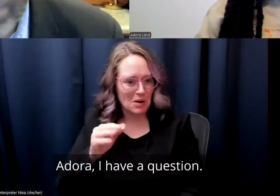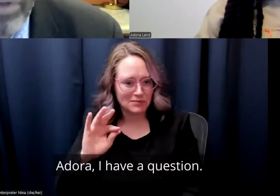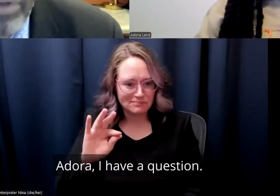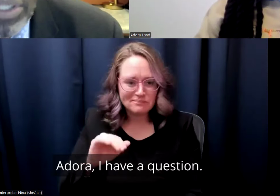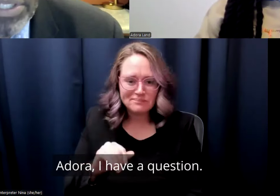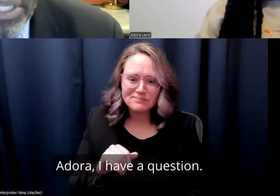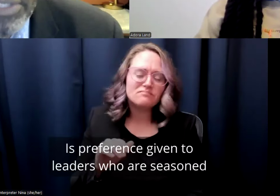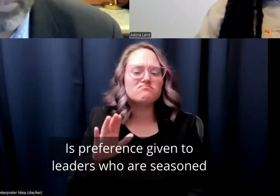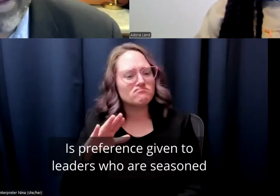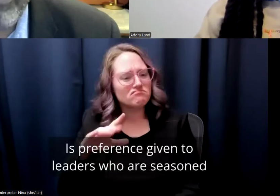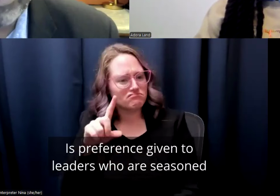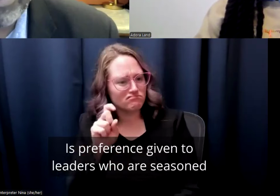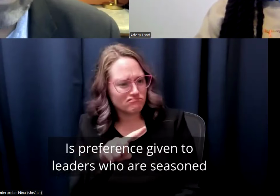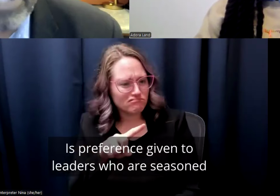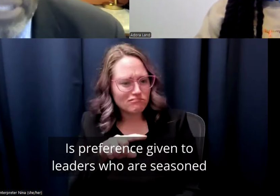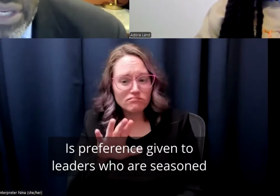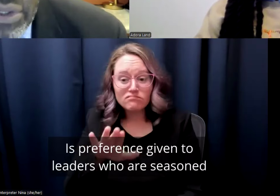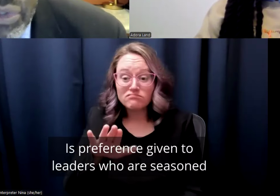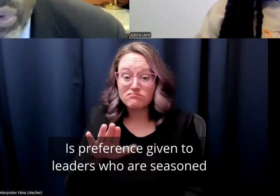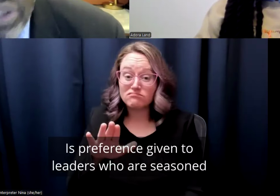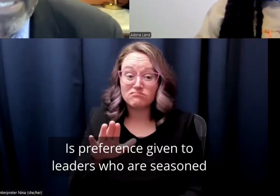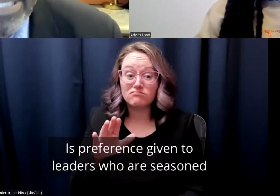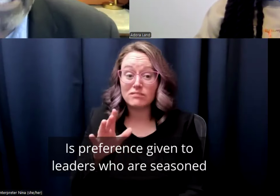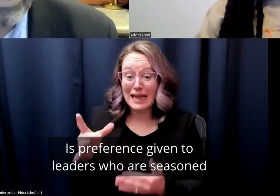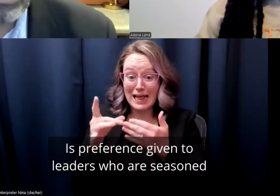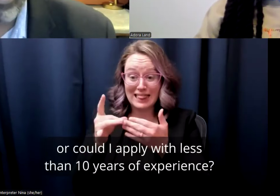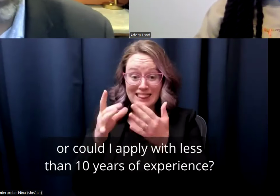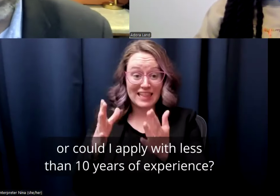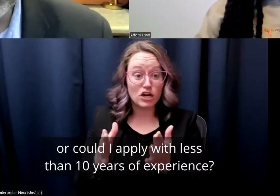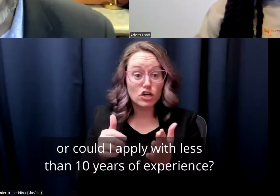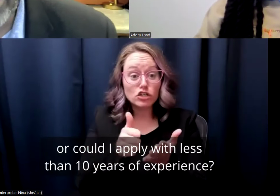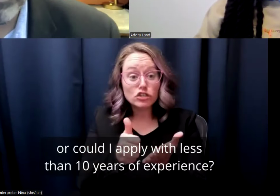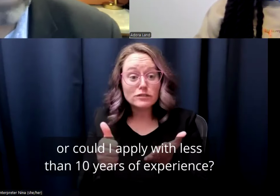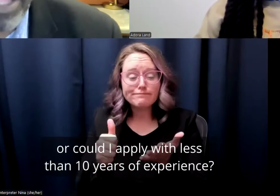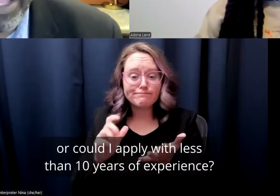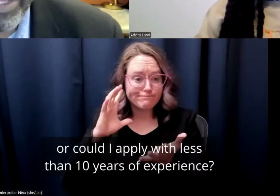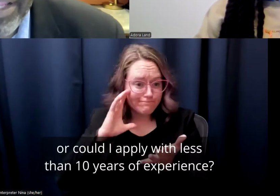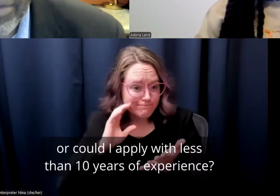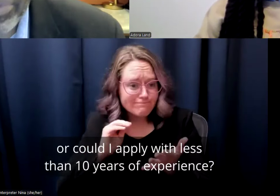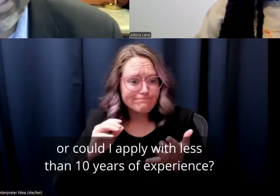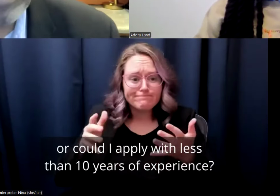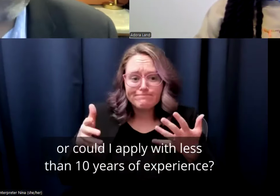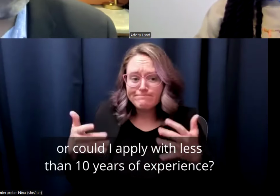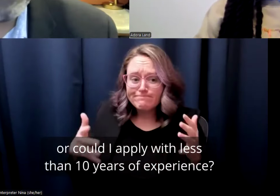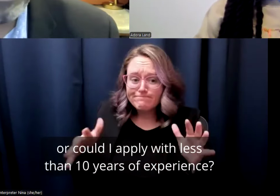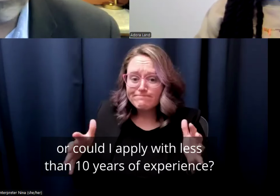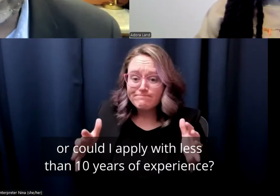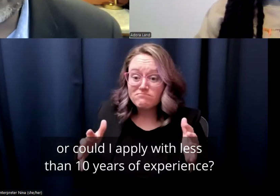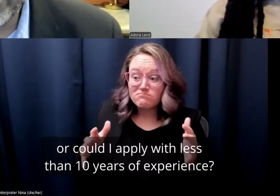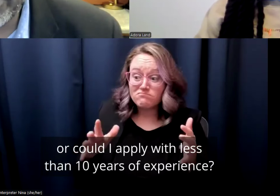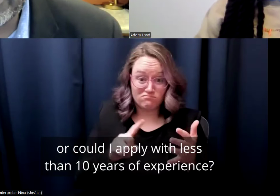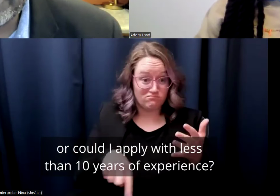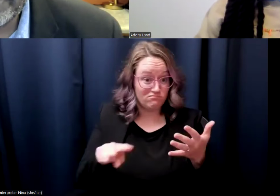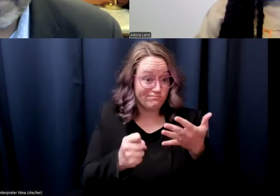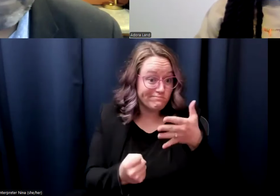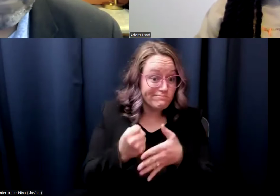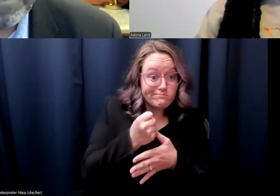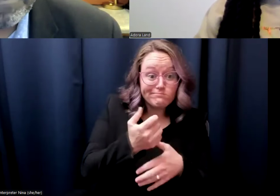Adora, I have a question. Is preference given to leaders who are seasoned, or could I apply with less than 10 years of